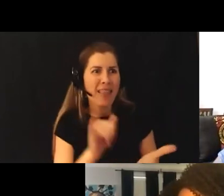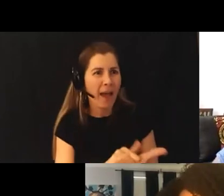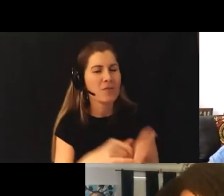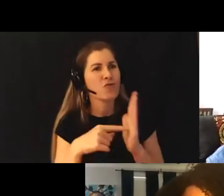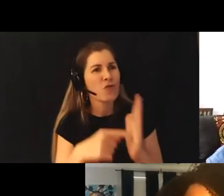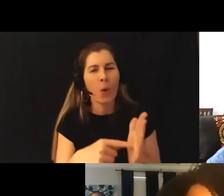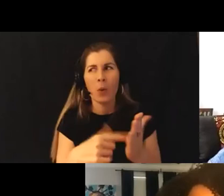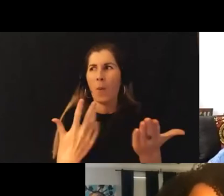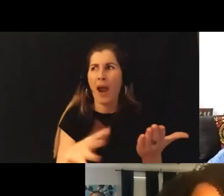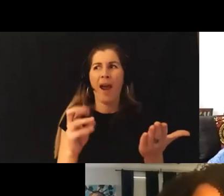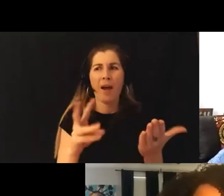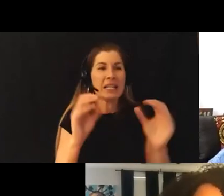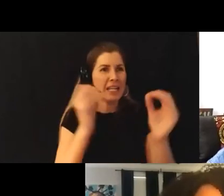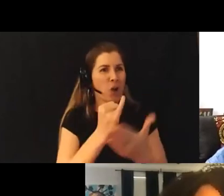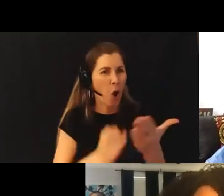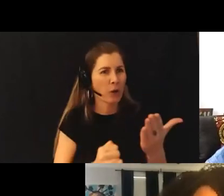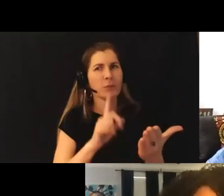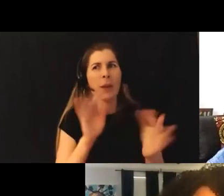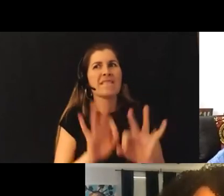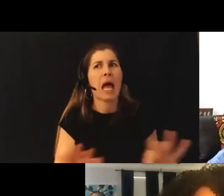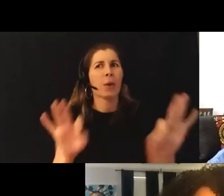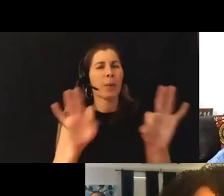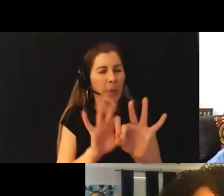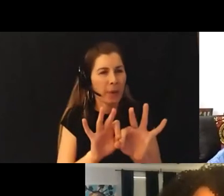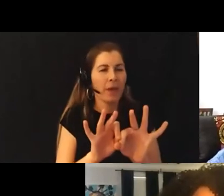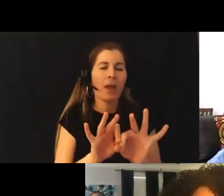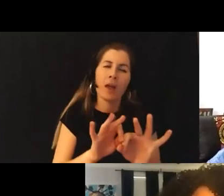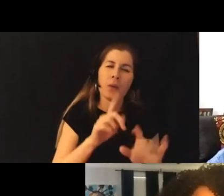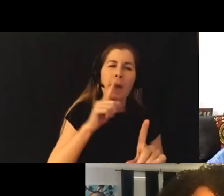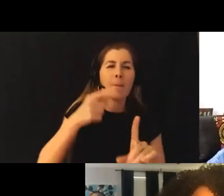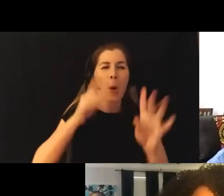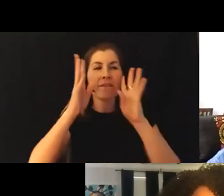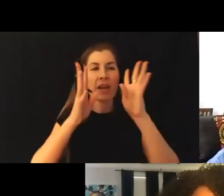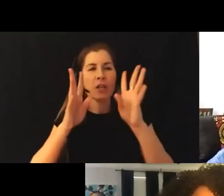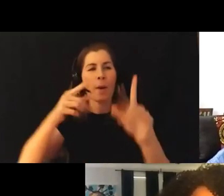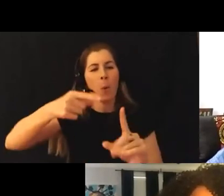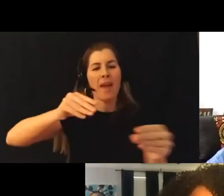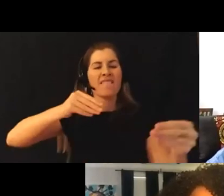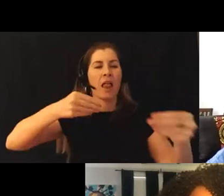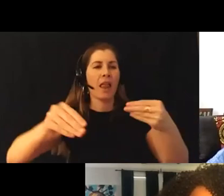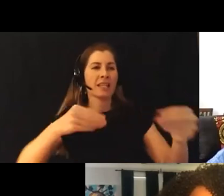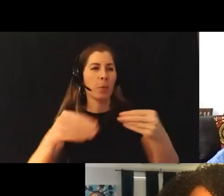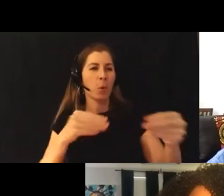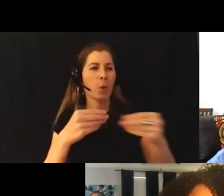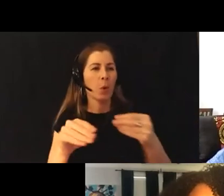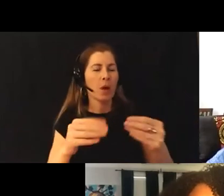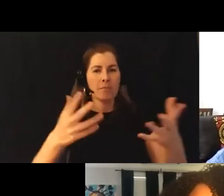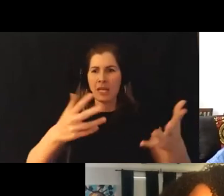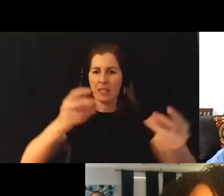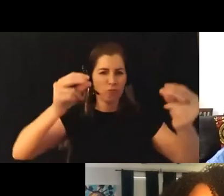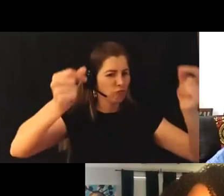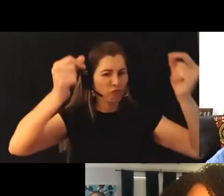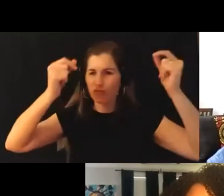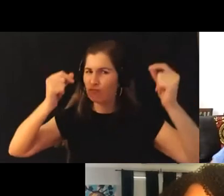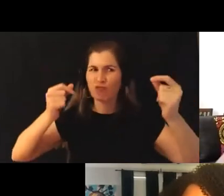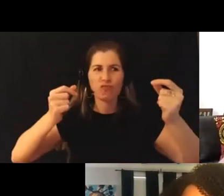artists can bring to the table. And I think part of that is around innovation, is around flexibility, being able to go on the fly and